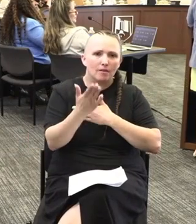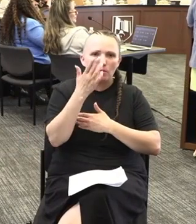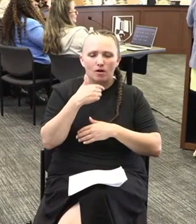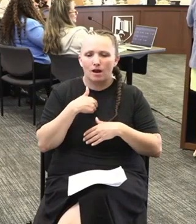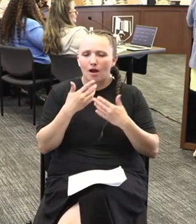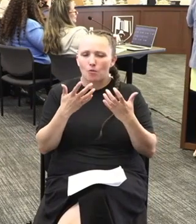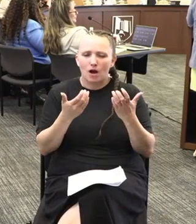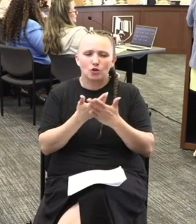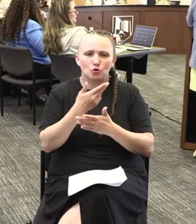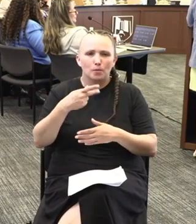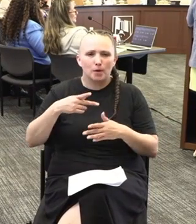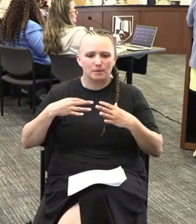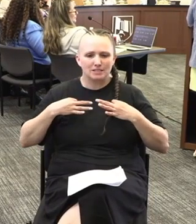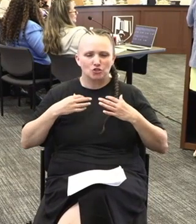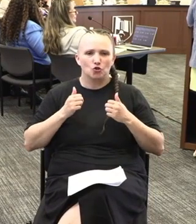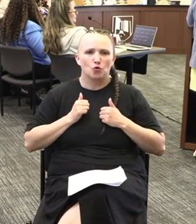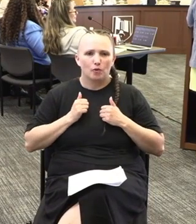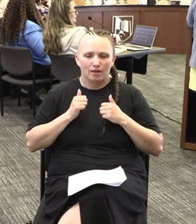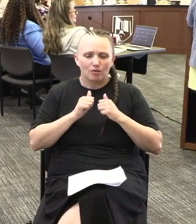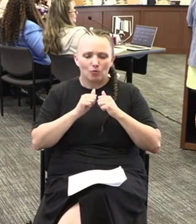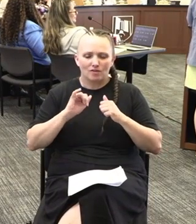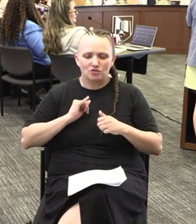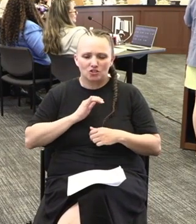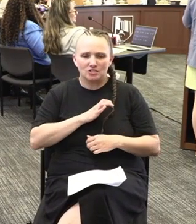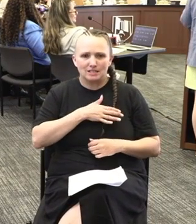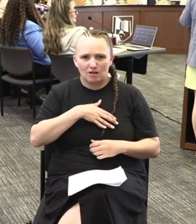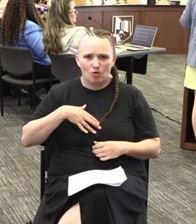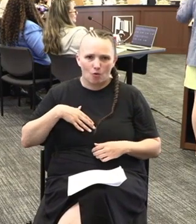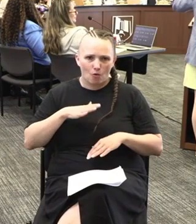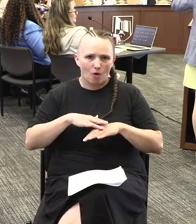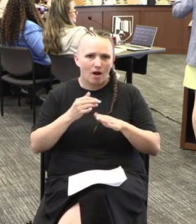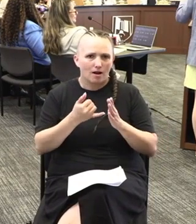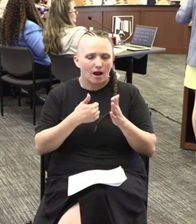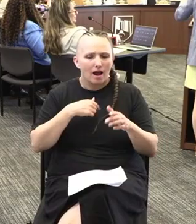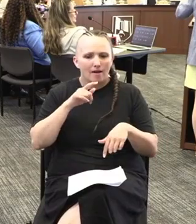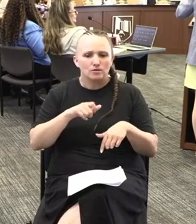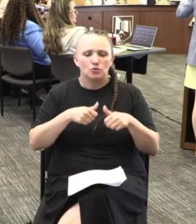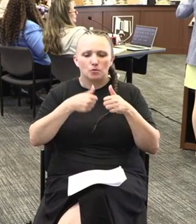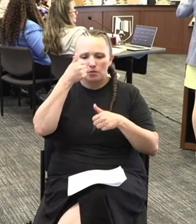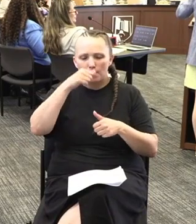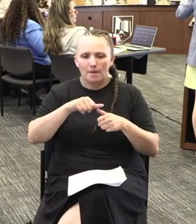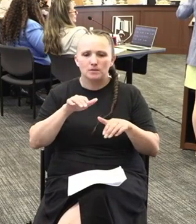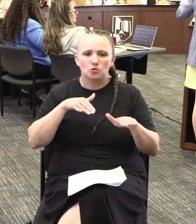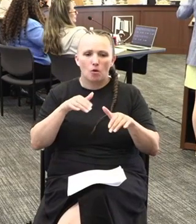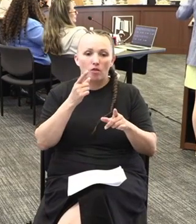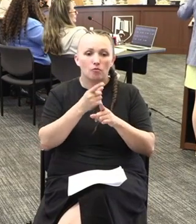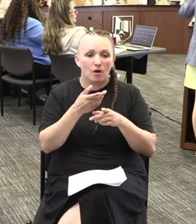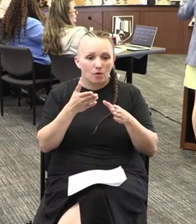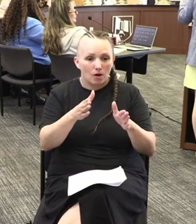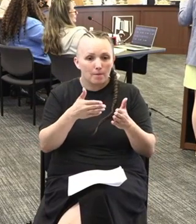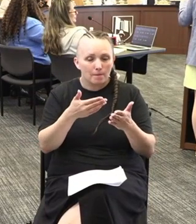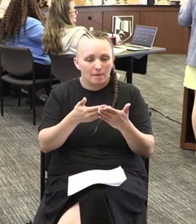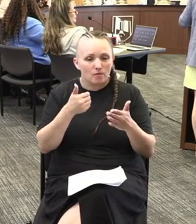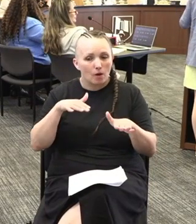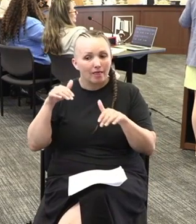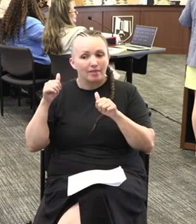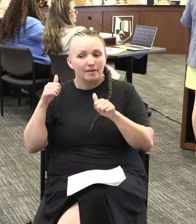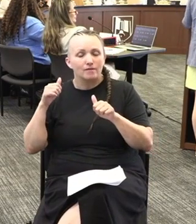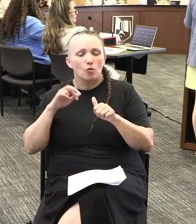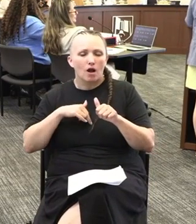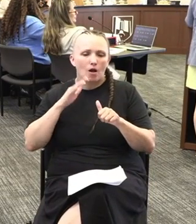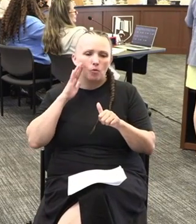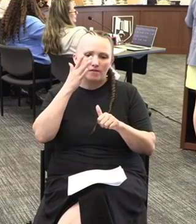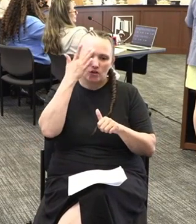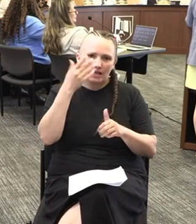a new purple t-shirt with the new logo on it. So I said, I have to remember to walk the right way before I leave at the end of the day, or I'm going to forget to buy it. So